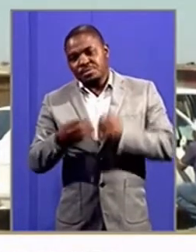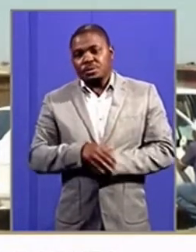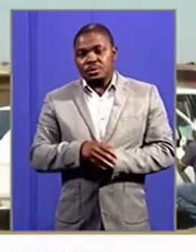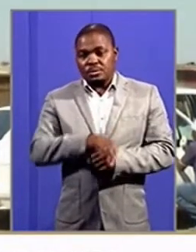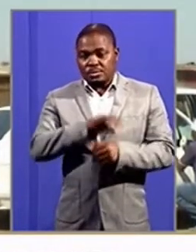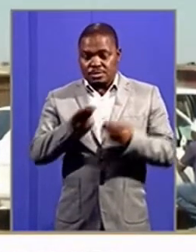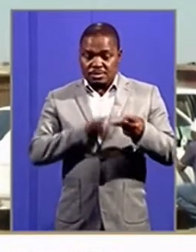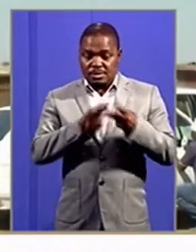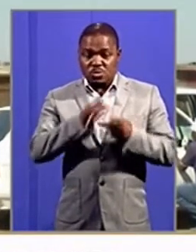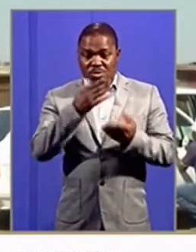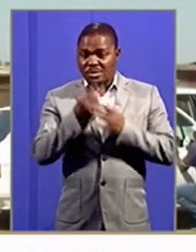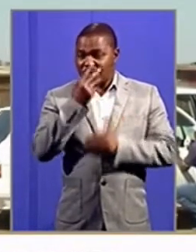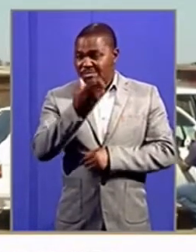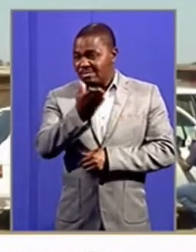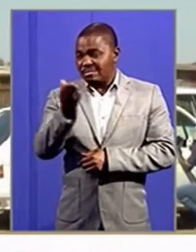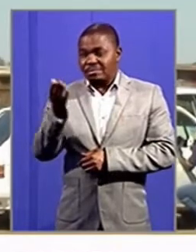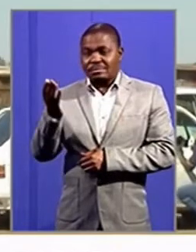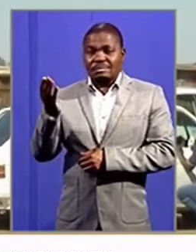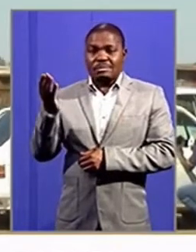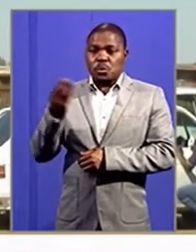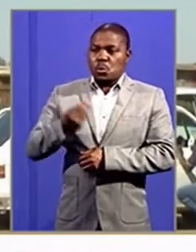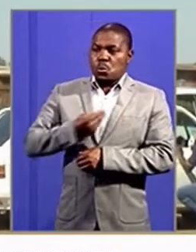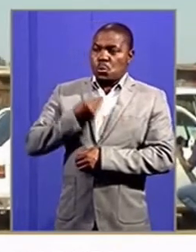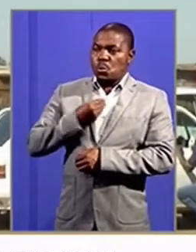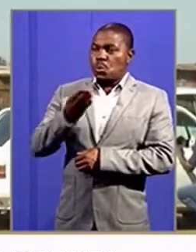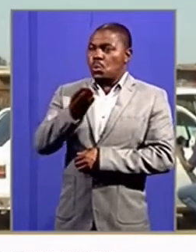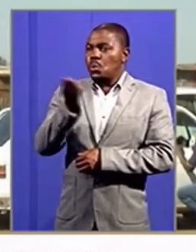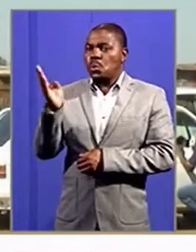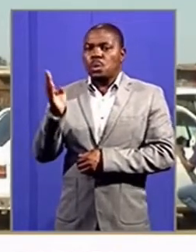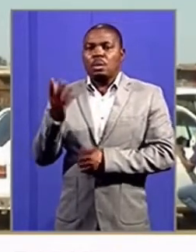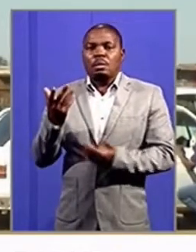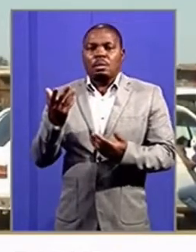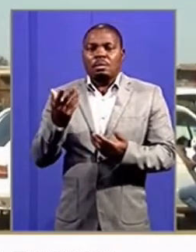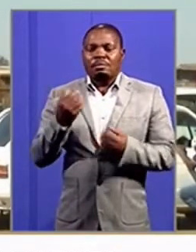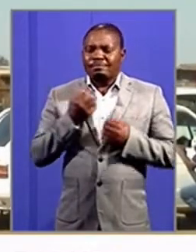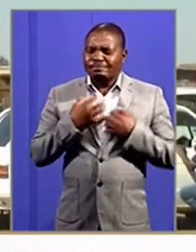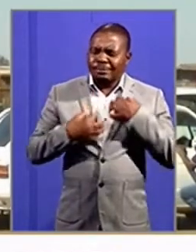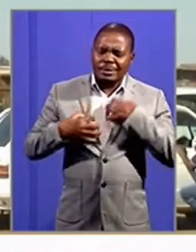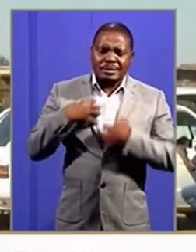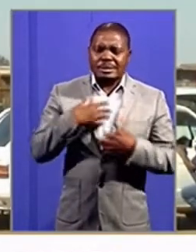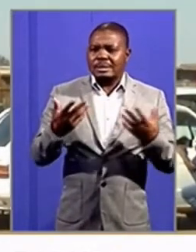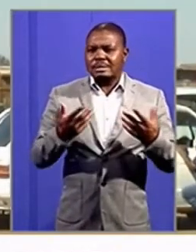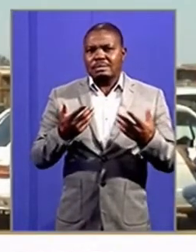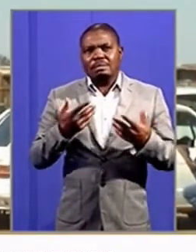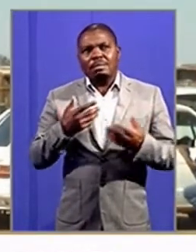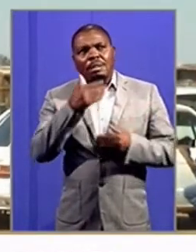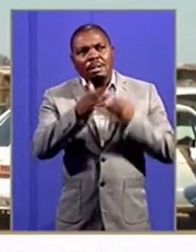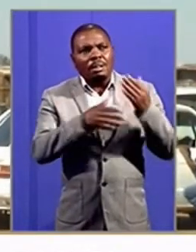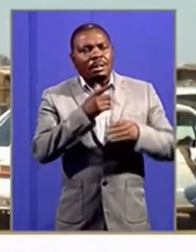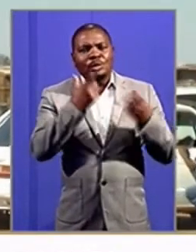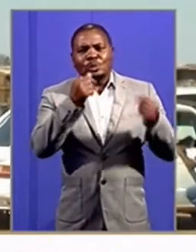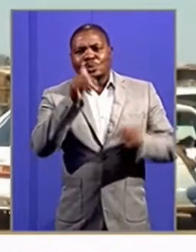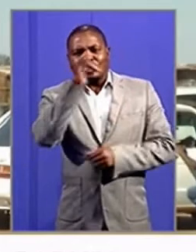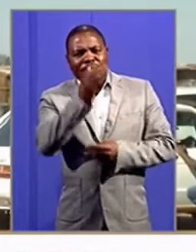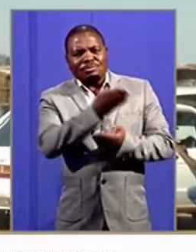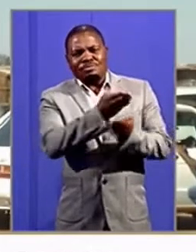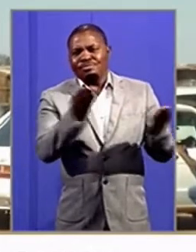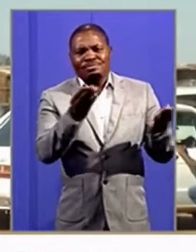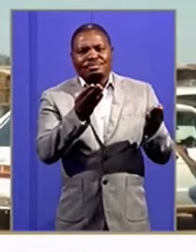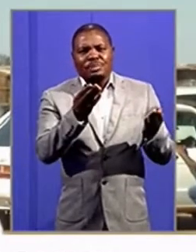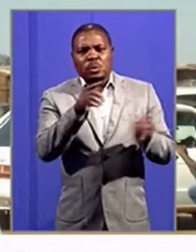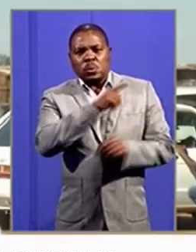le the youth bana frustrated, they end up doing dilo tse bana sa tshwanela go di dira